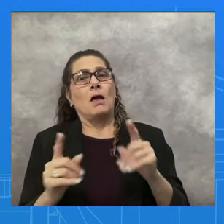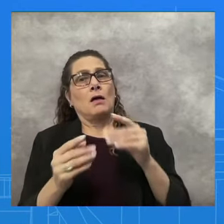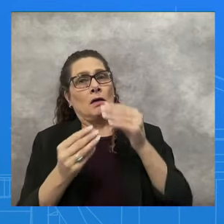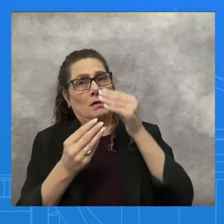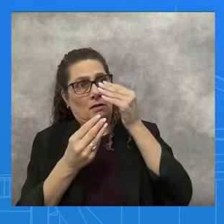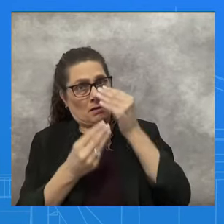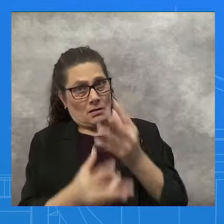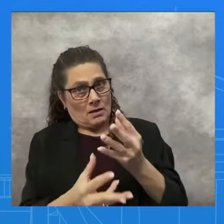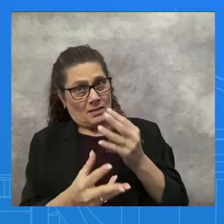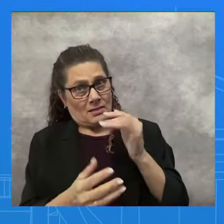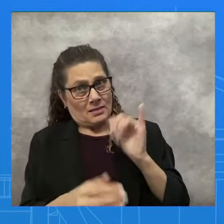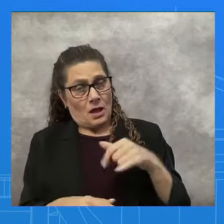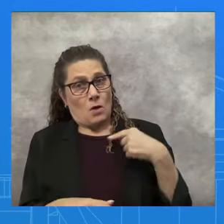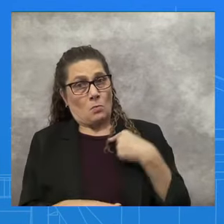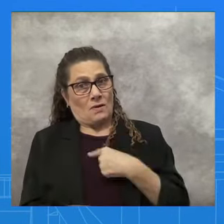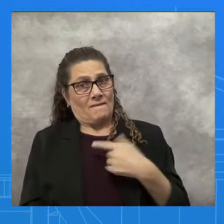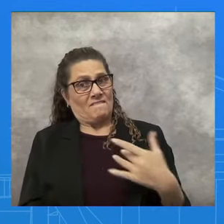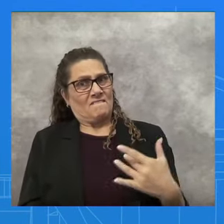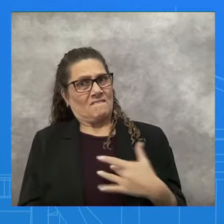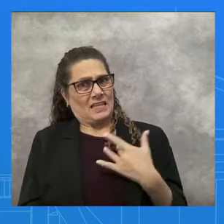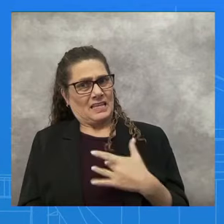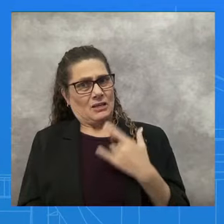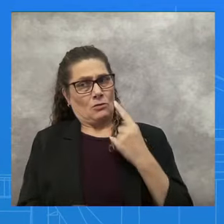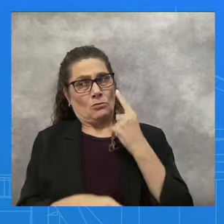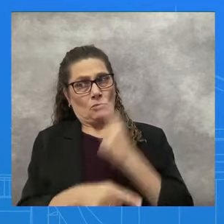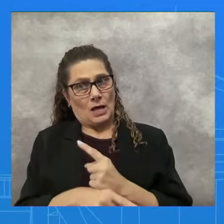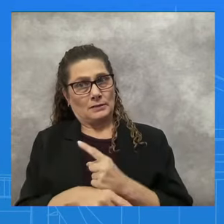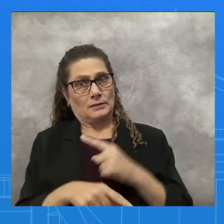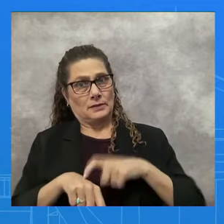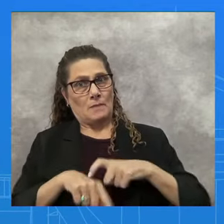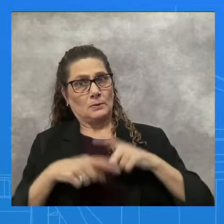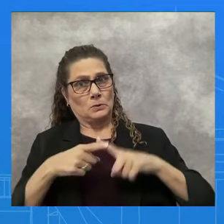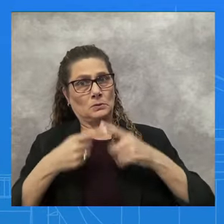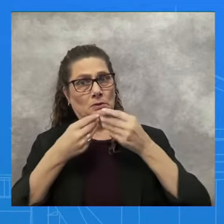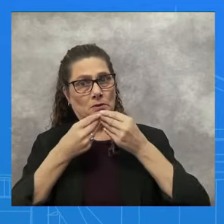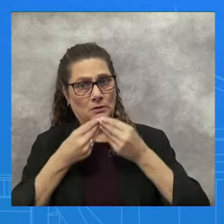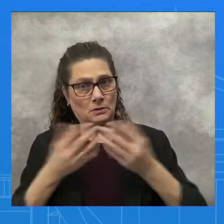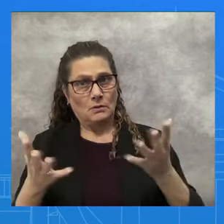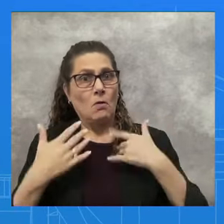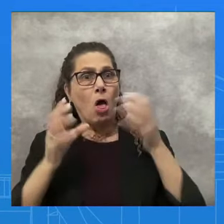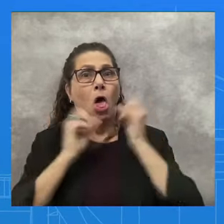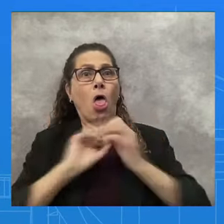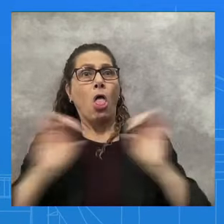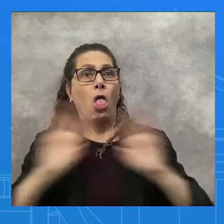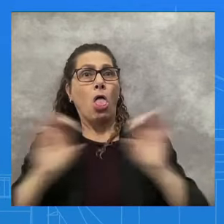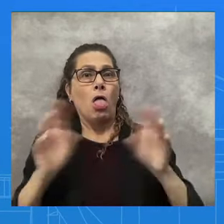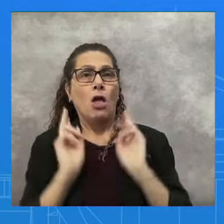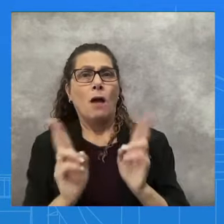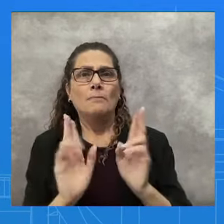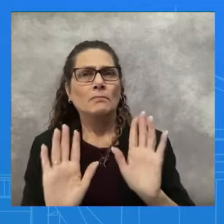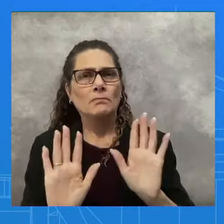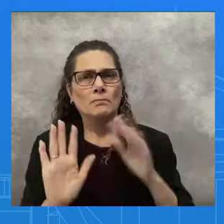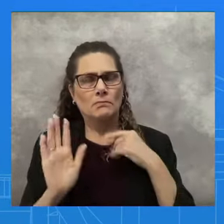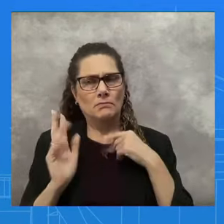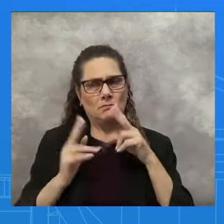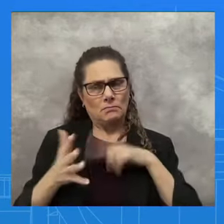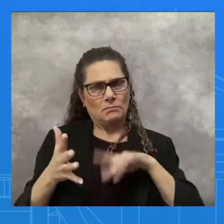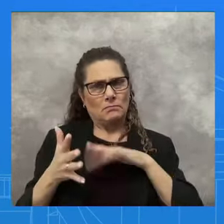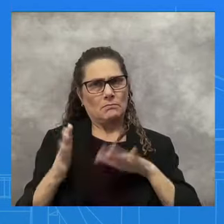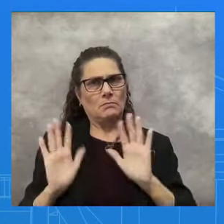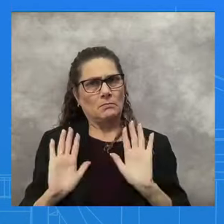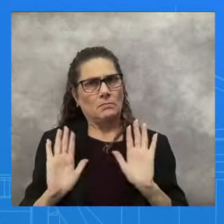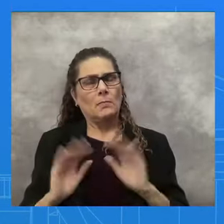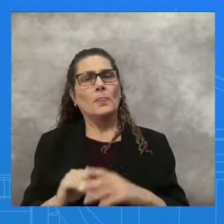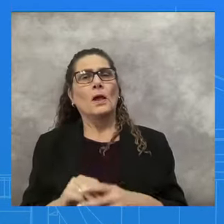not going to get knocked off that approach, regardless of what's out there. Thanks, Karine. Thank you, John. Your statement just